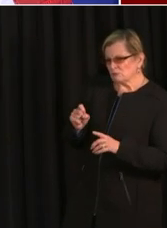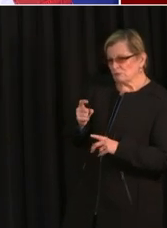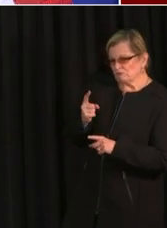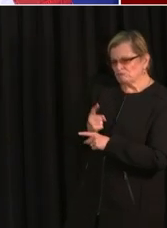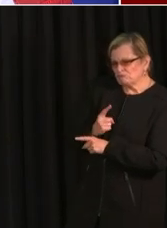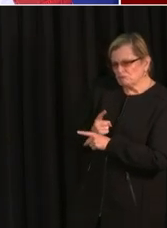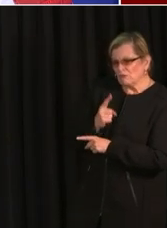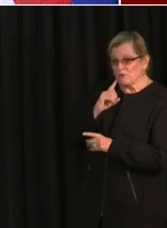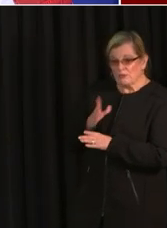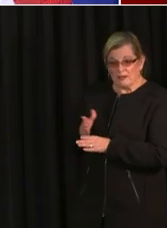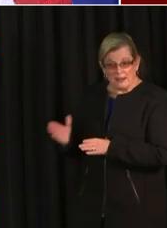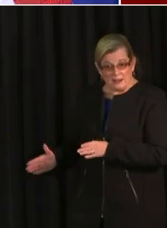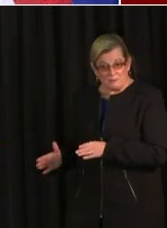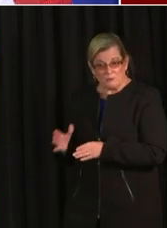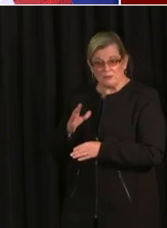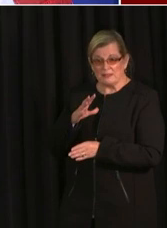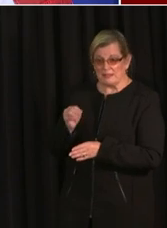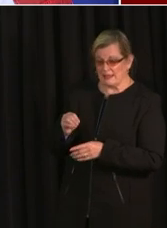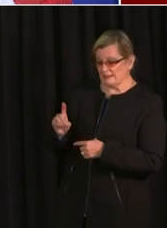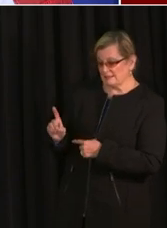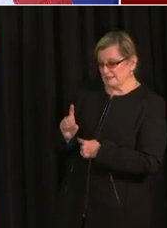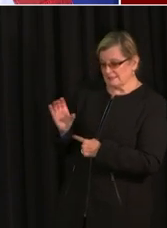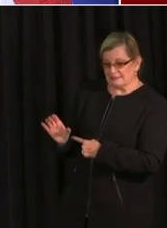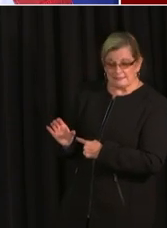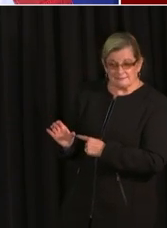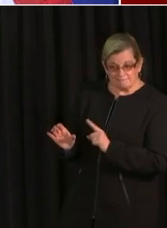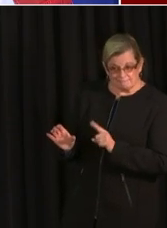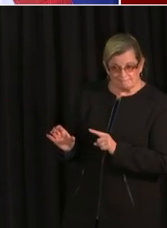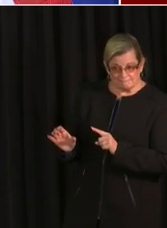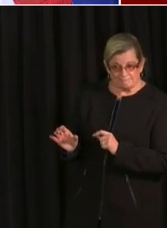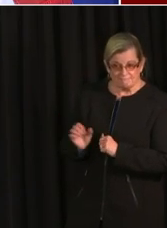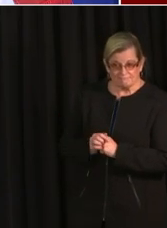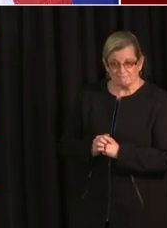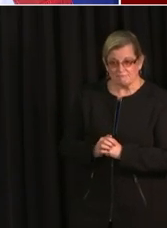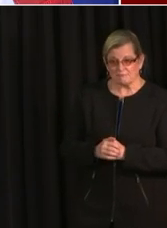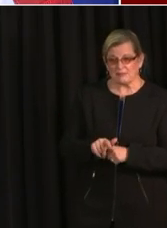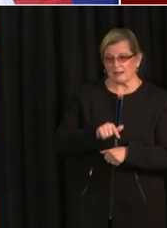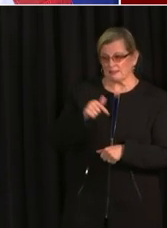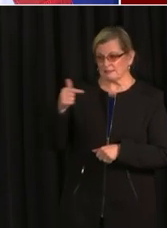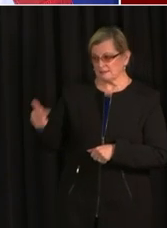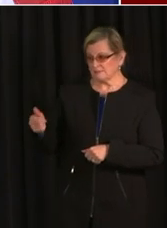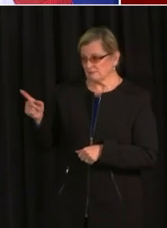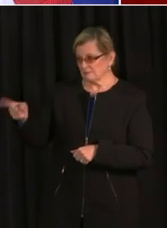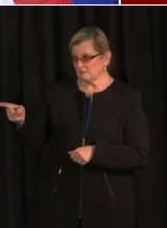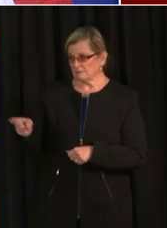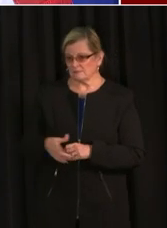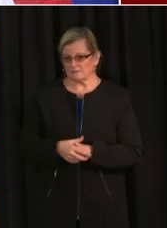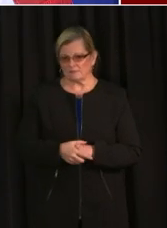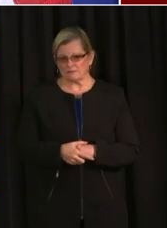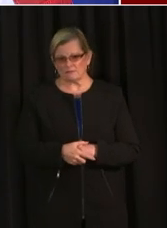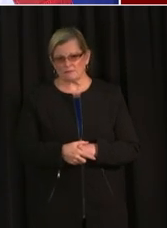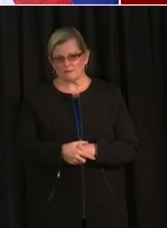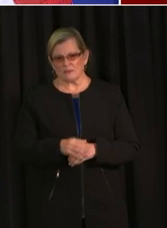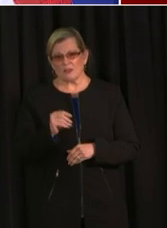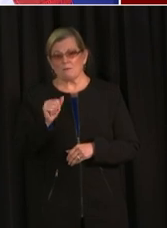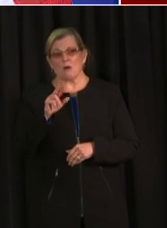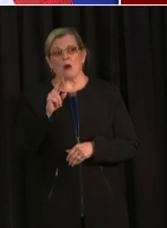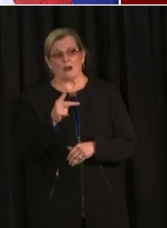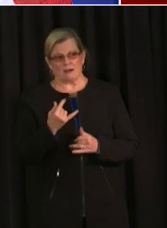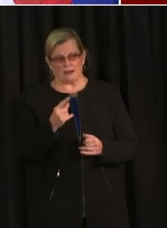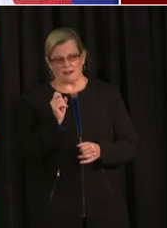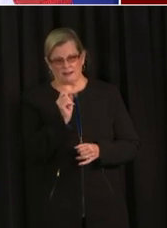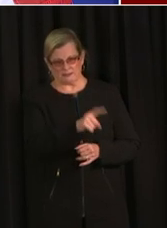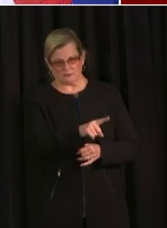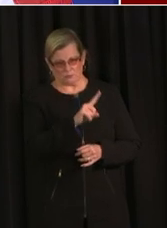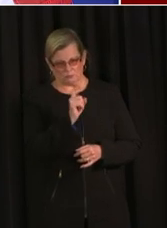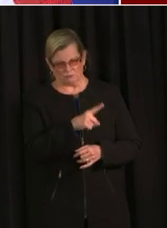neighbors and the district. Yes. So if I could stay on that enforcement, and